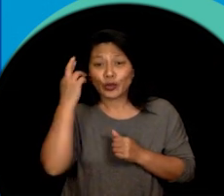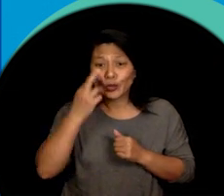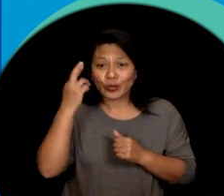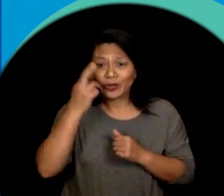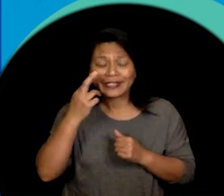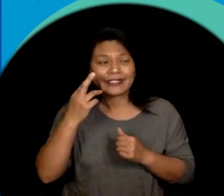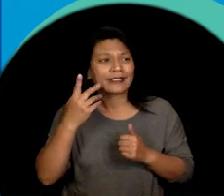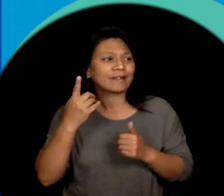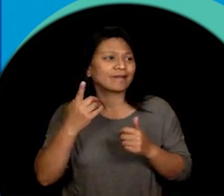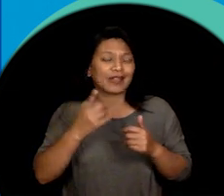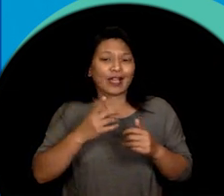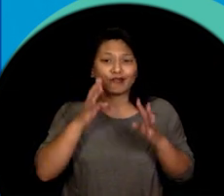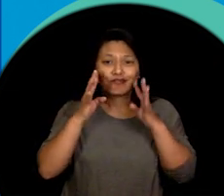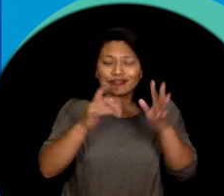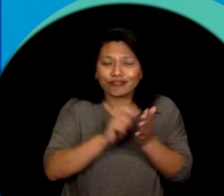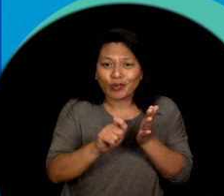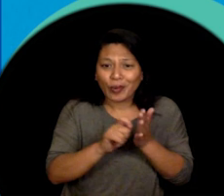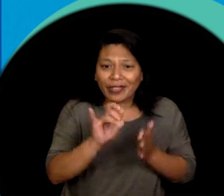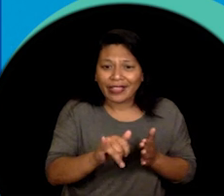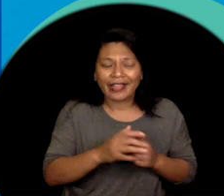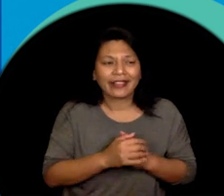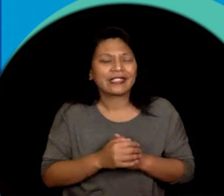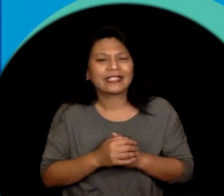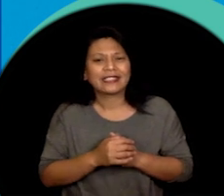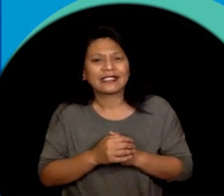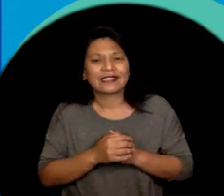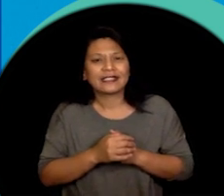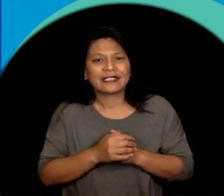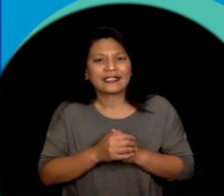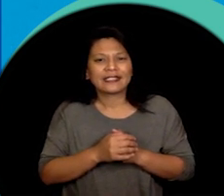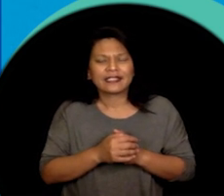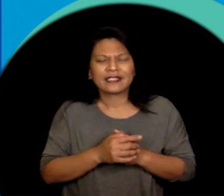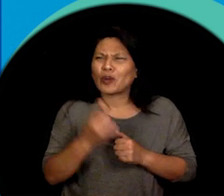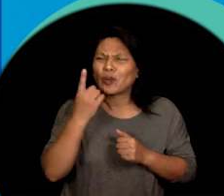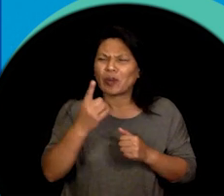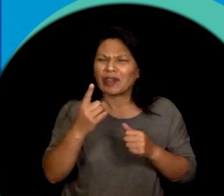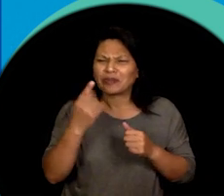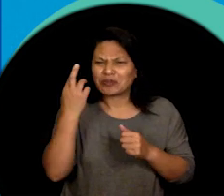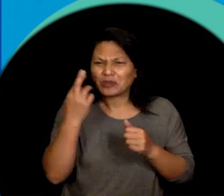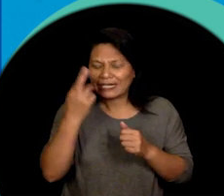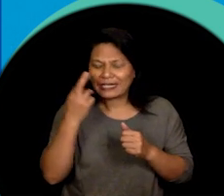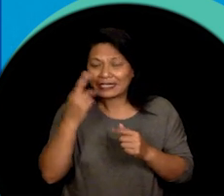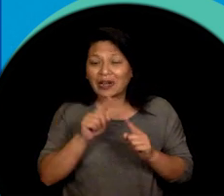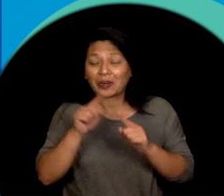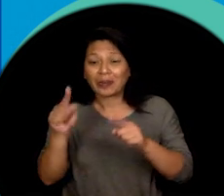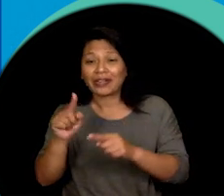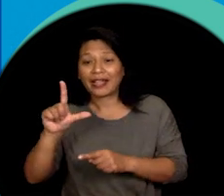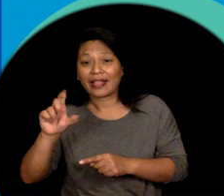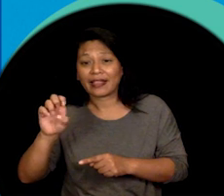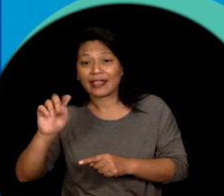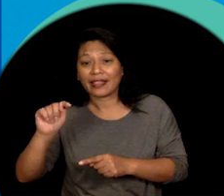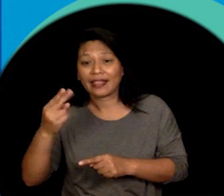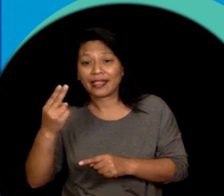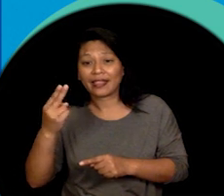came about in a number of interesting ways. So one was, I was out in Lethbridge, Alberta. I was teaching at the